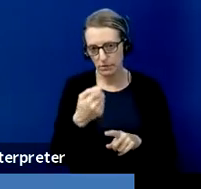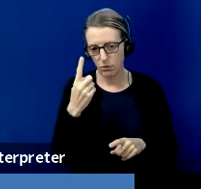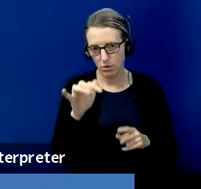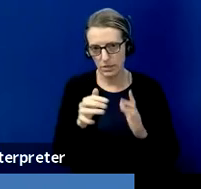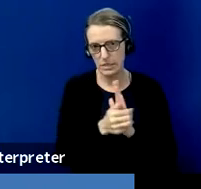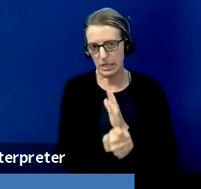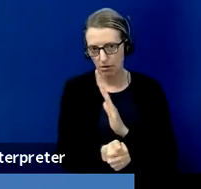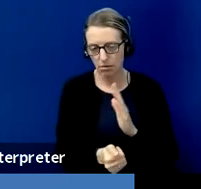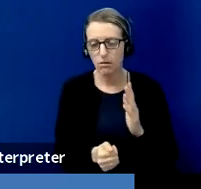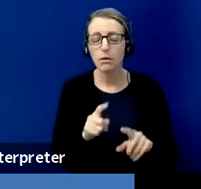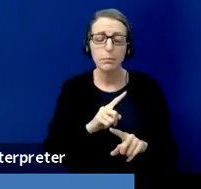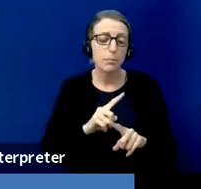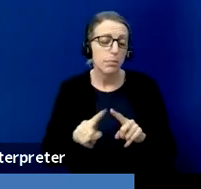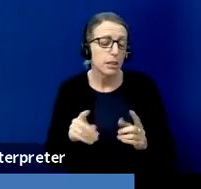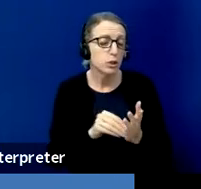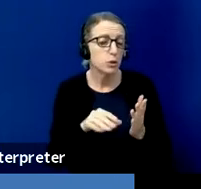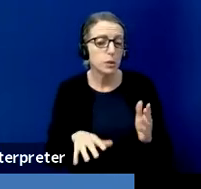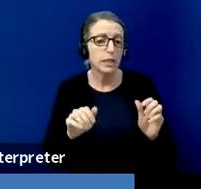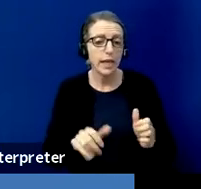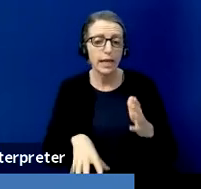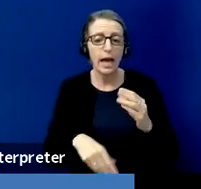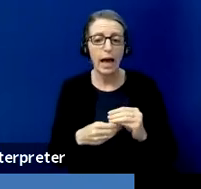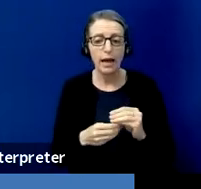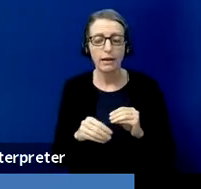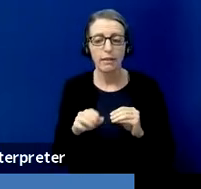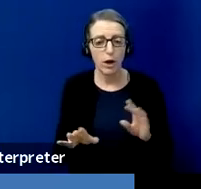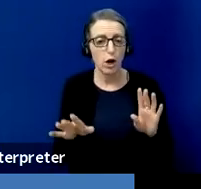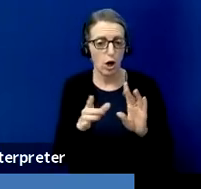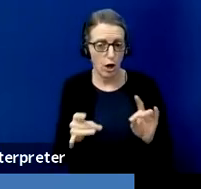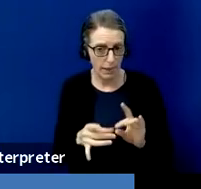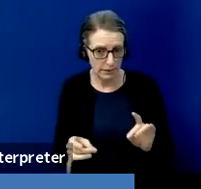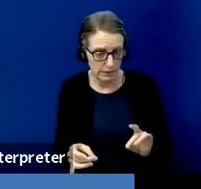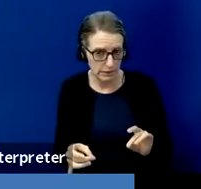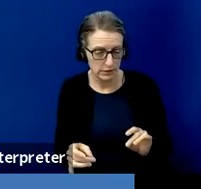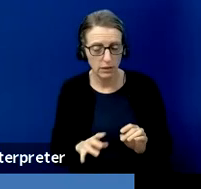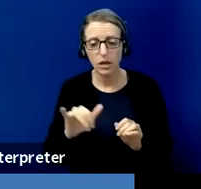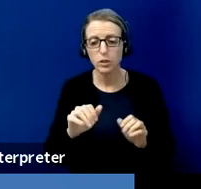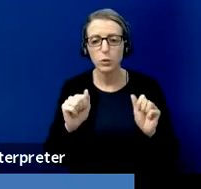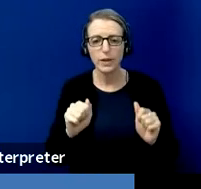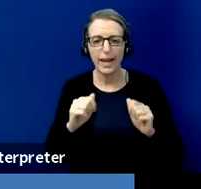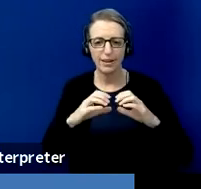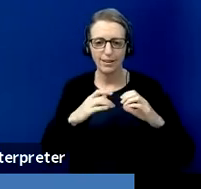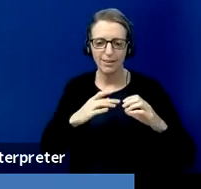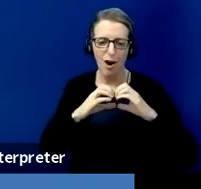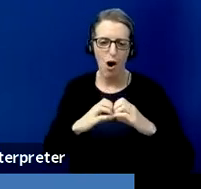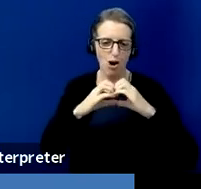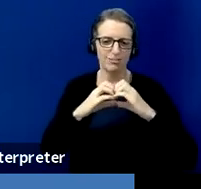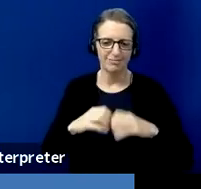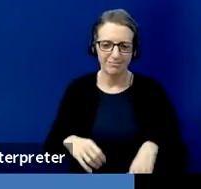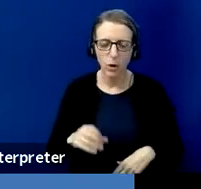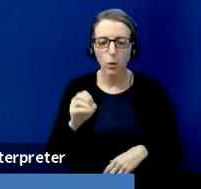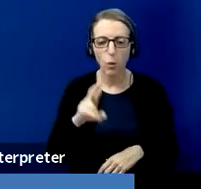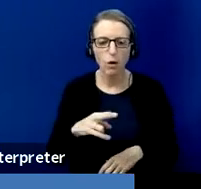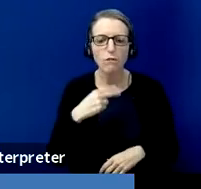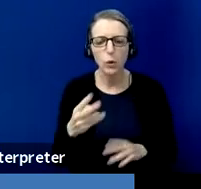However, the student could always add their own comments, and they can also heart it, and they can also do a voiced